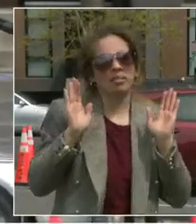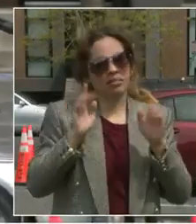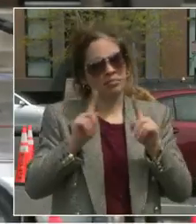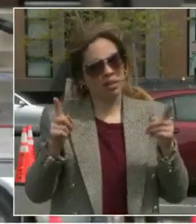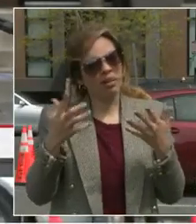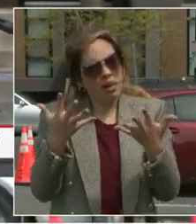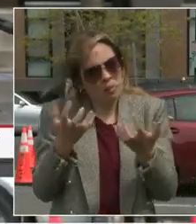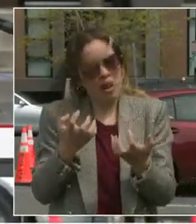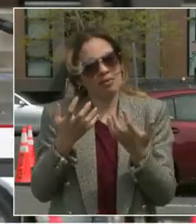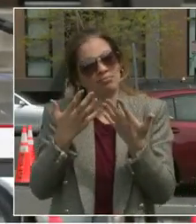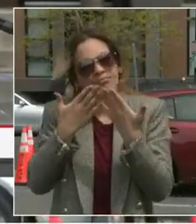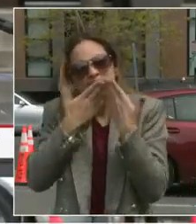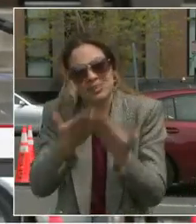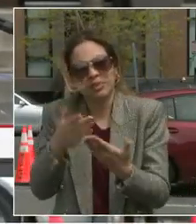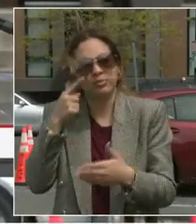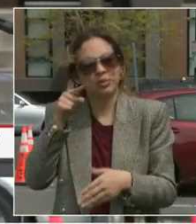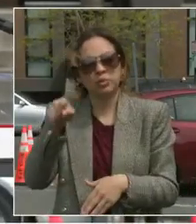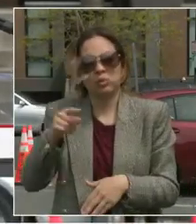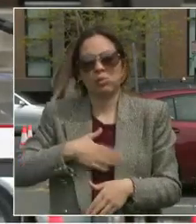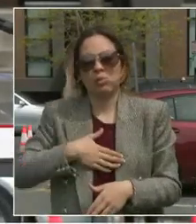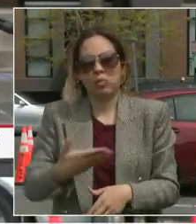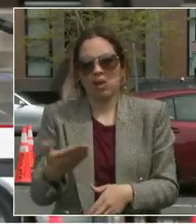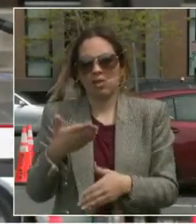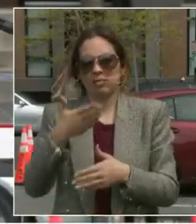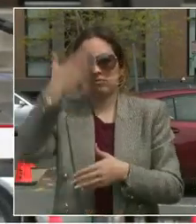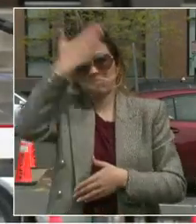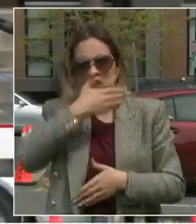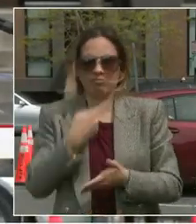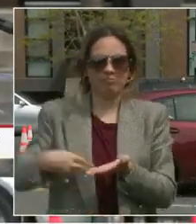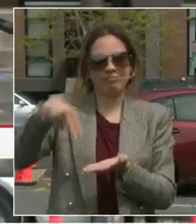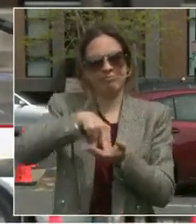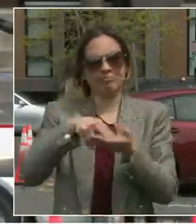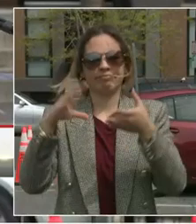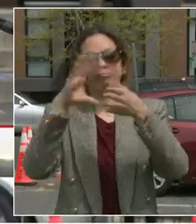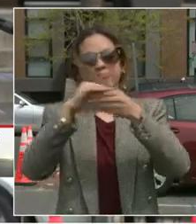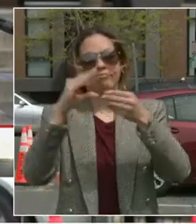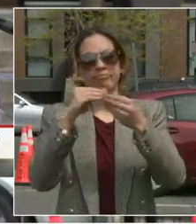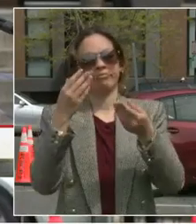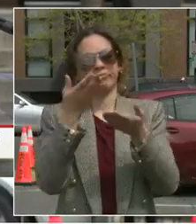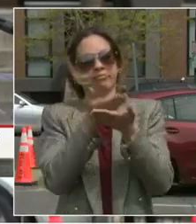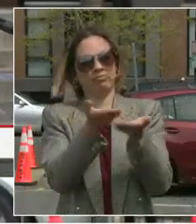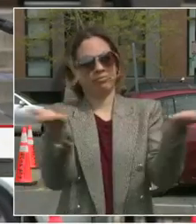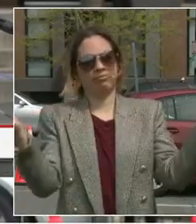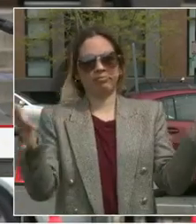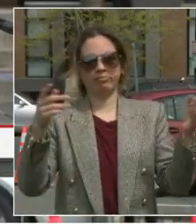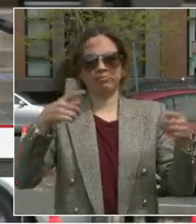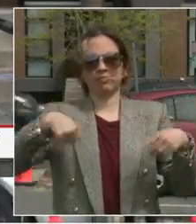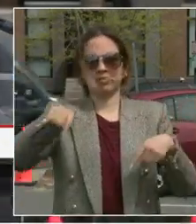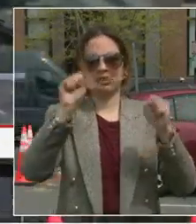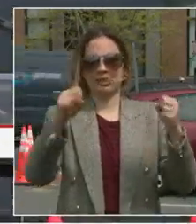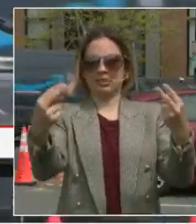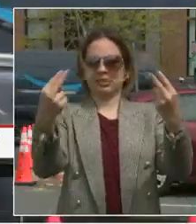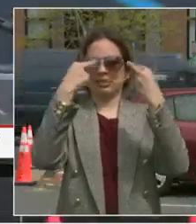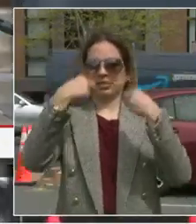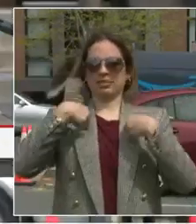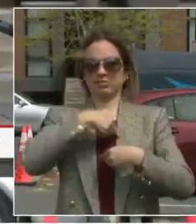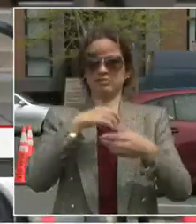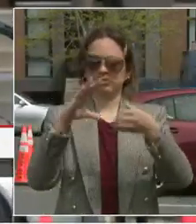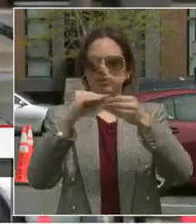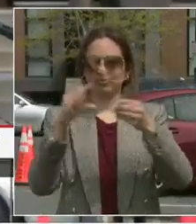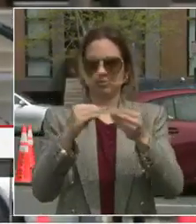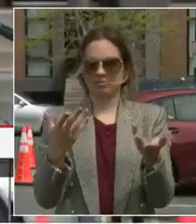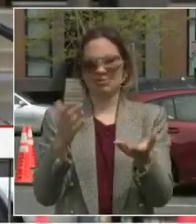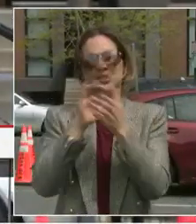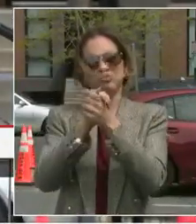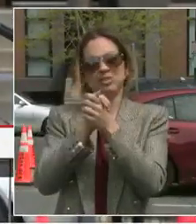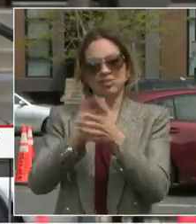to you for being willing to be out front and share. And I want to also congratulate you on your resilience and strength as you